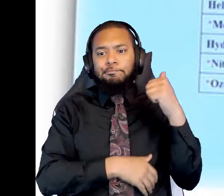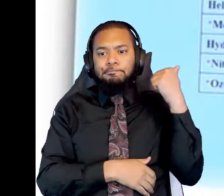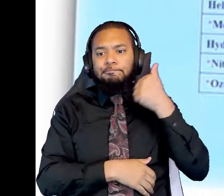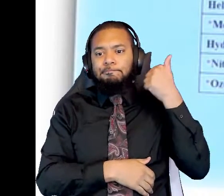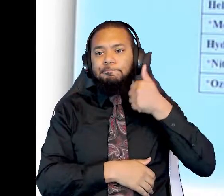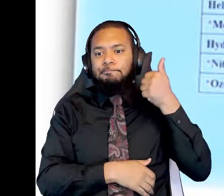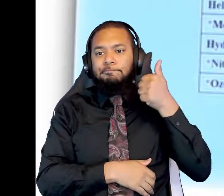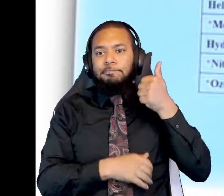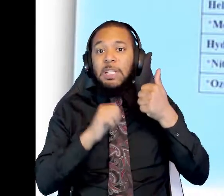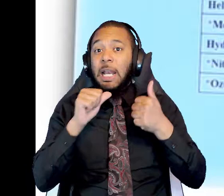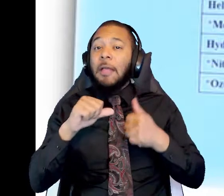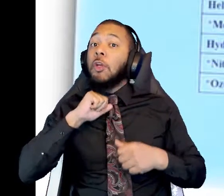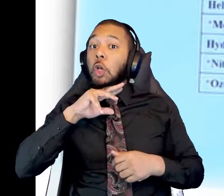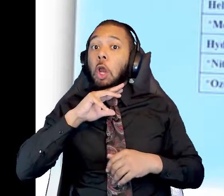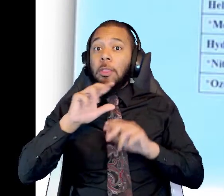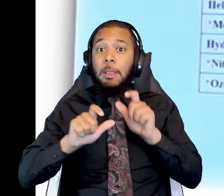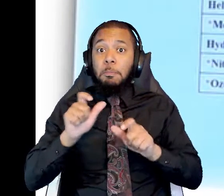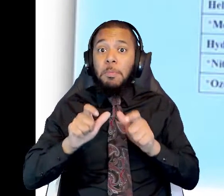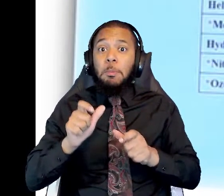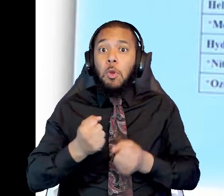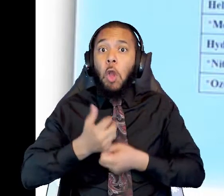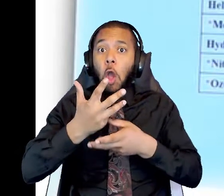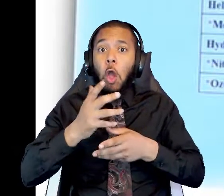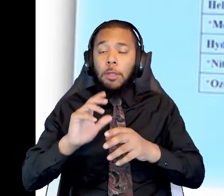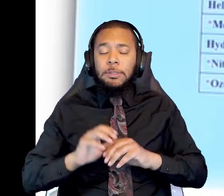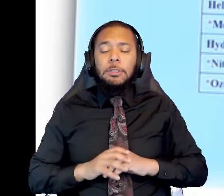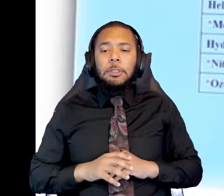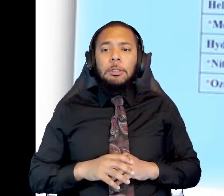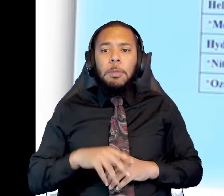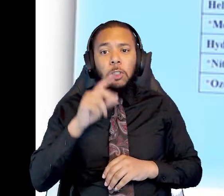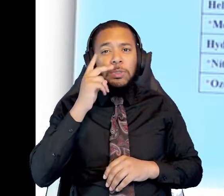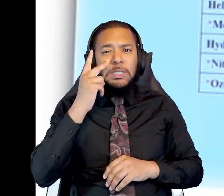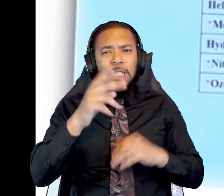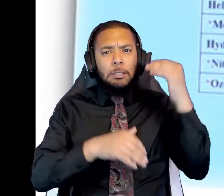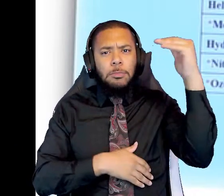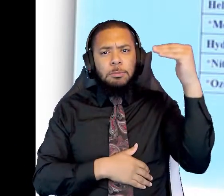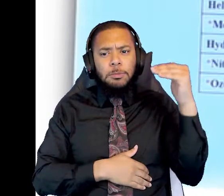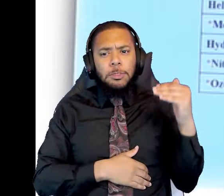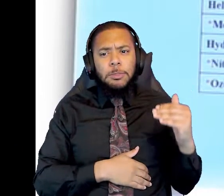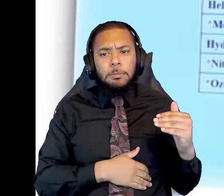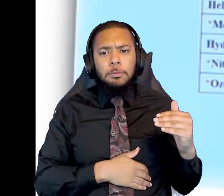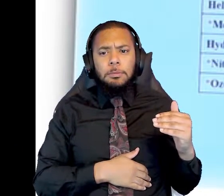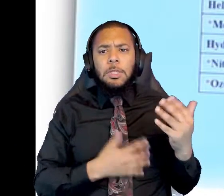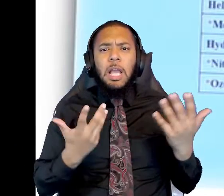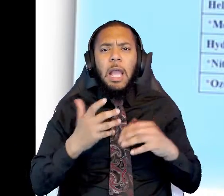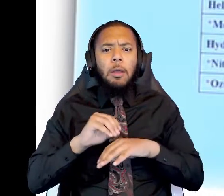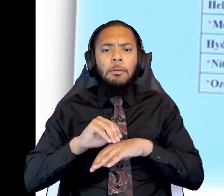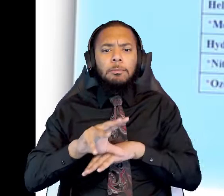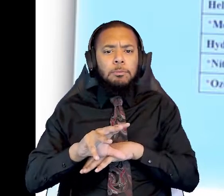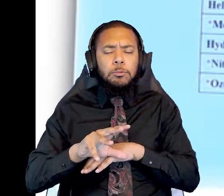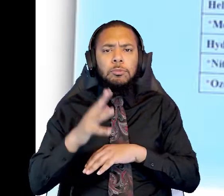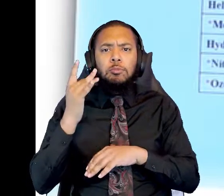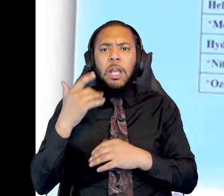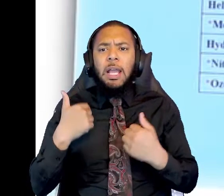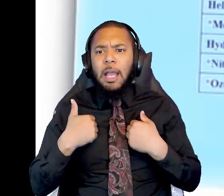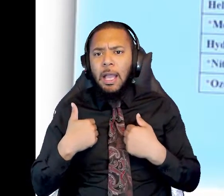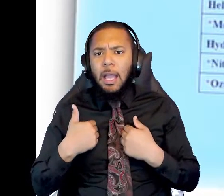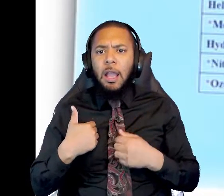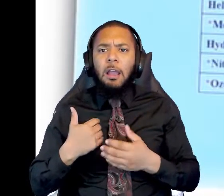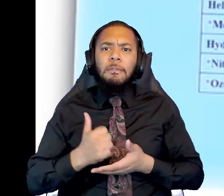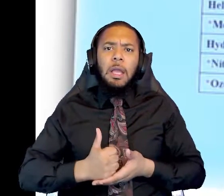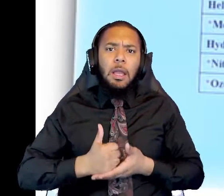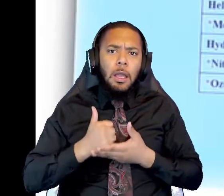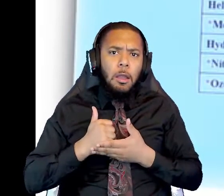put up there, we take a close look at those and start to look at what impacts that those natural gases have as far as helping the ecosystems